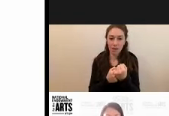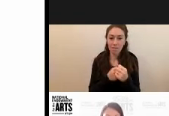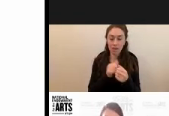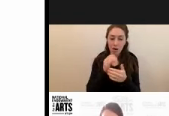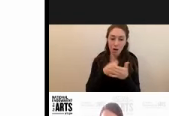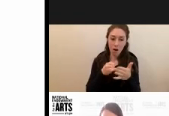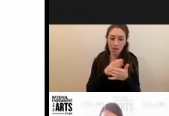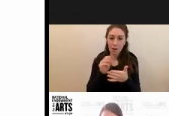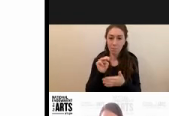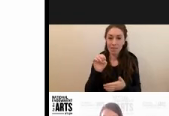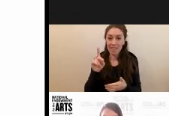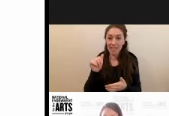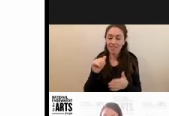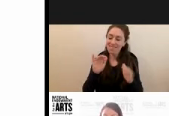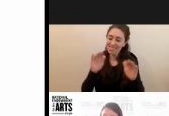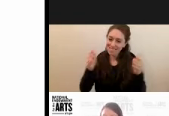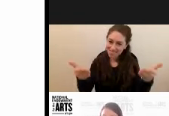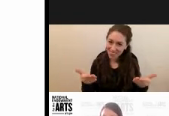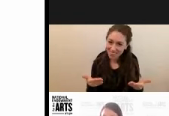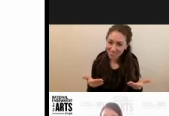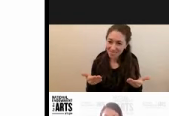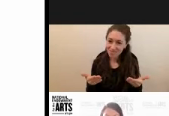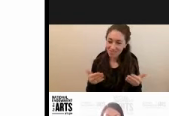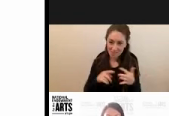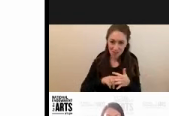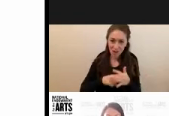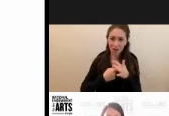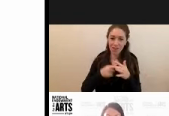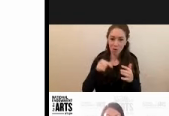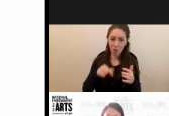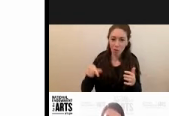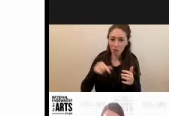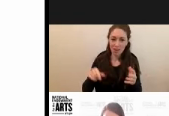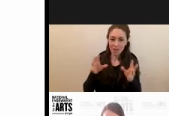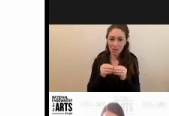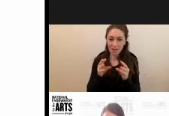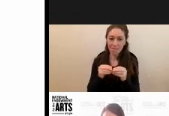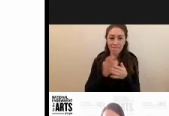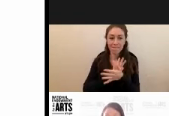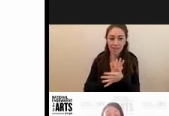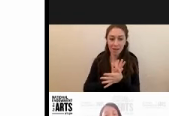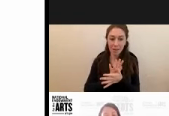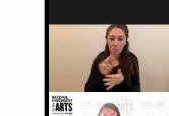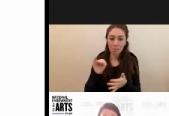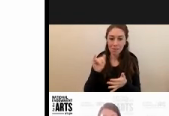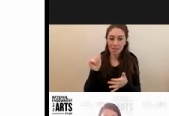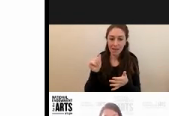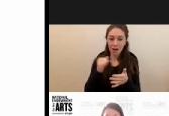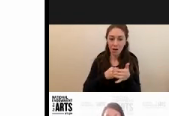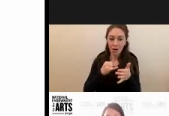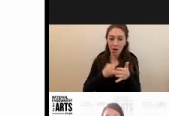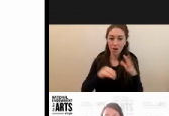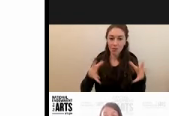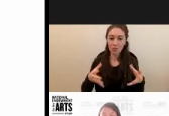to officially welcome you to the start of this quarterly field meeting for the Independent Film and Media Arts Group, which we also refer to